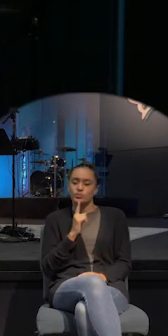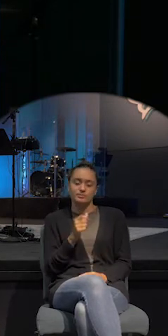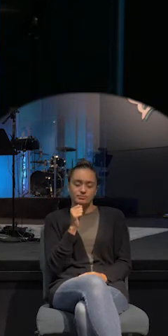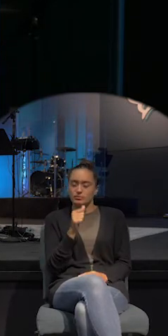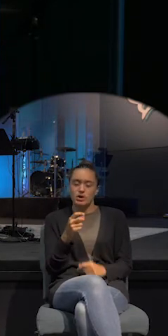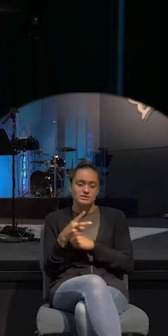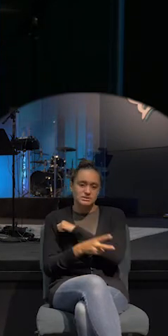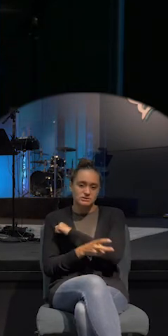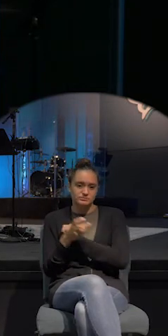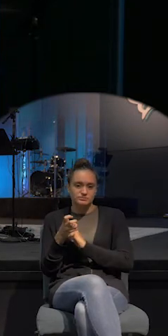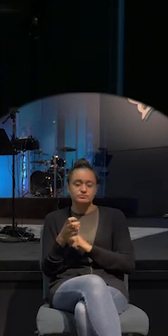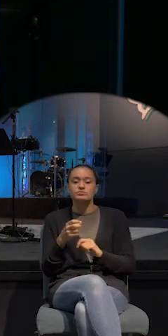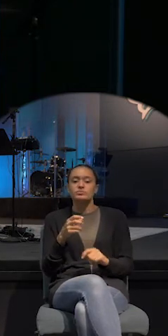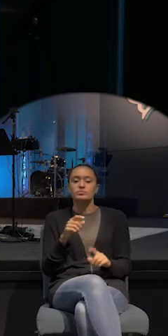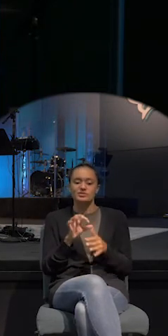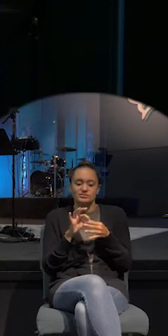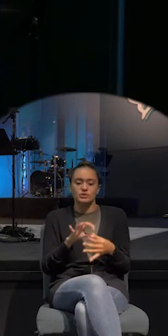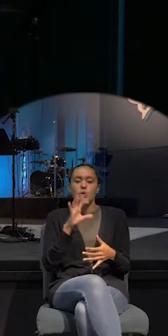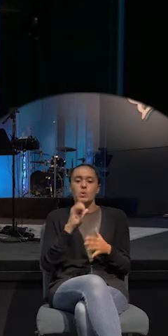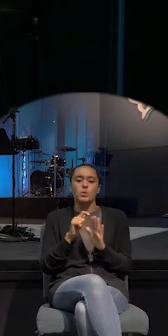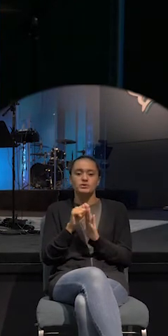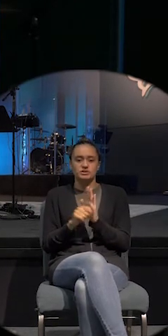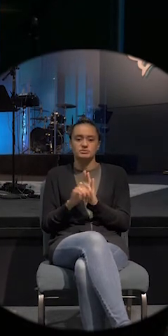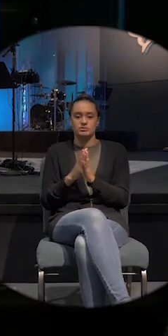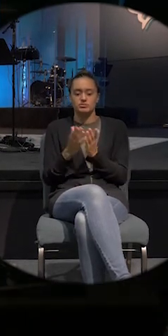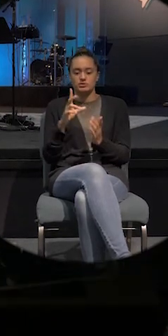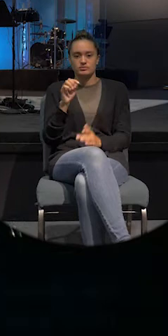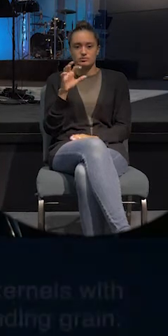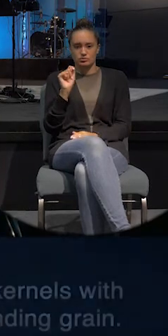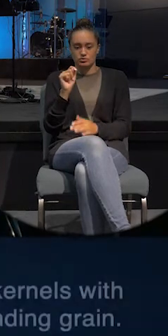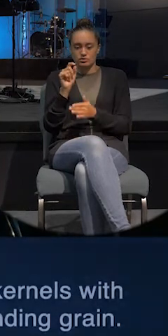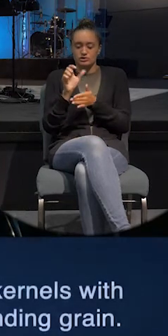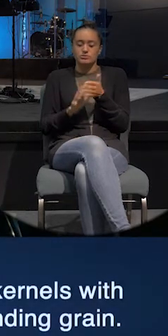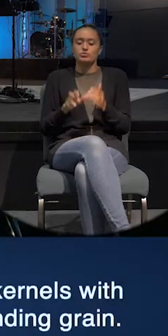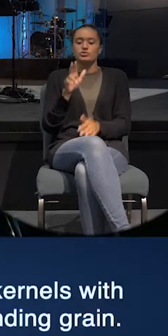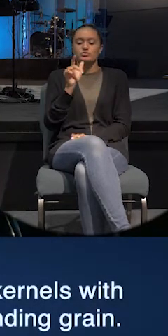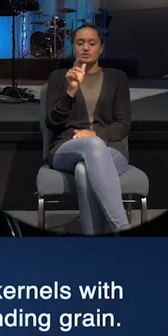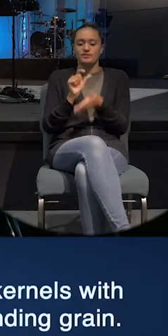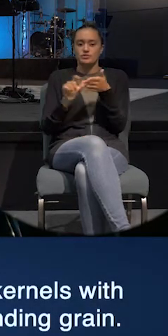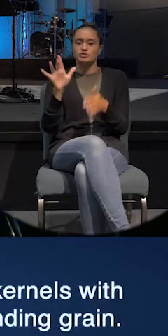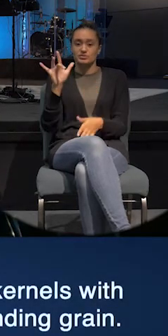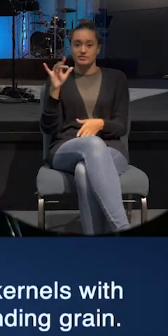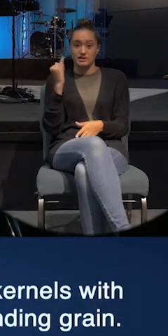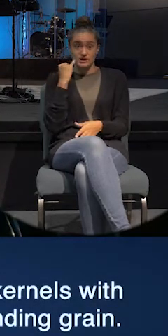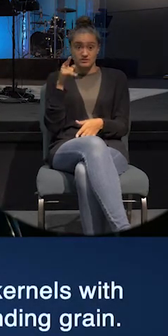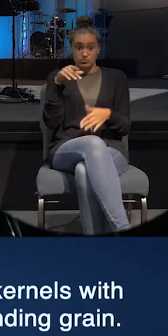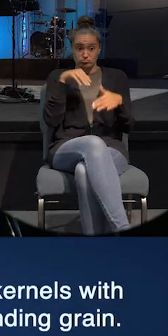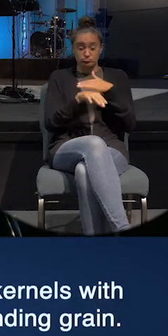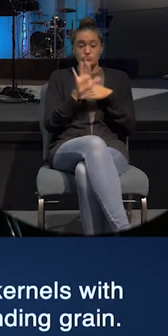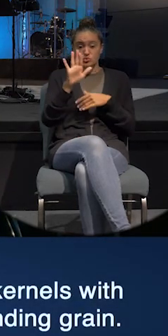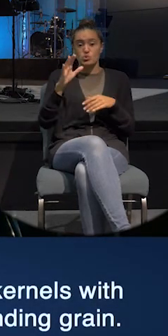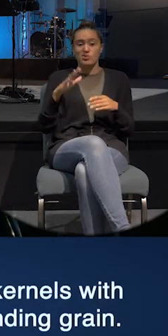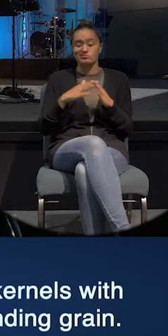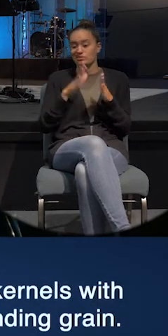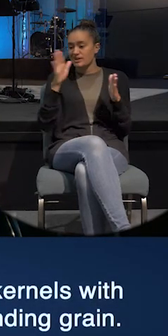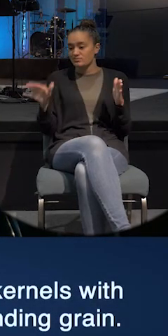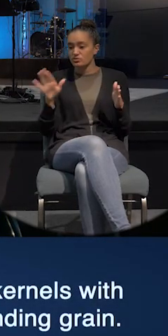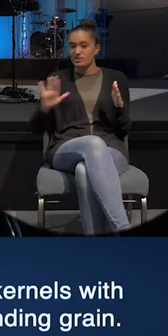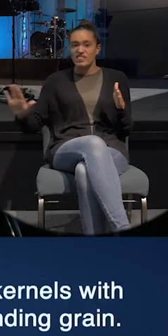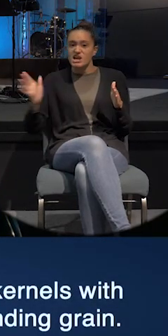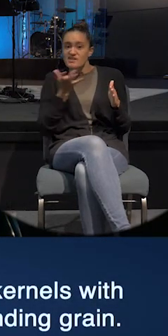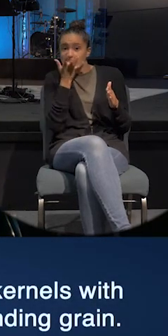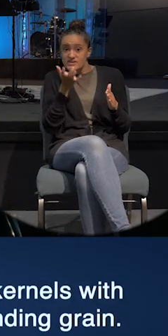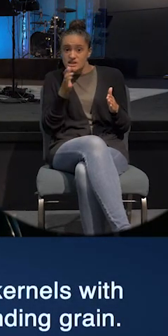stealing. According to the Old Testament book of Deuteronomy 23, verse 25, it says, "If you enter your neighbor's grain field, you may